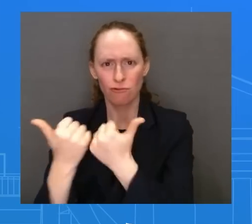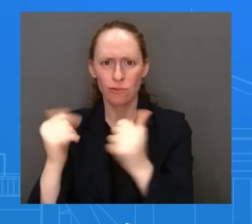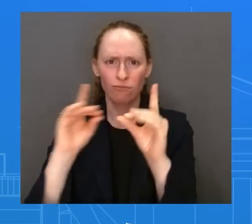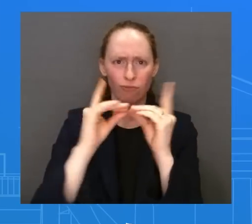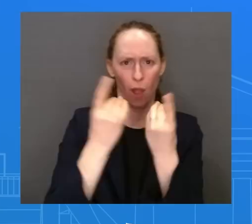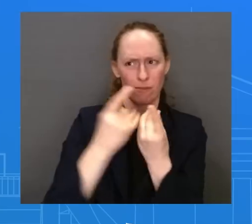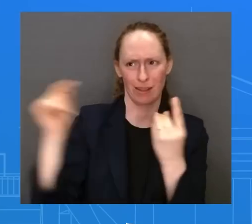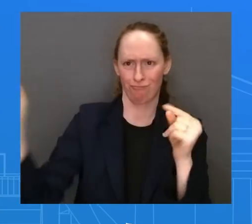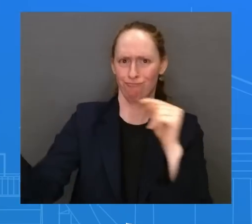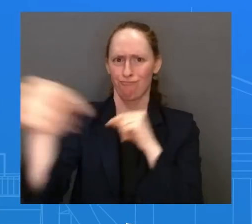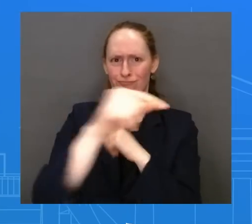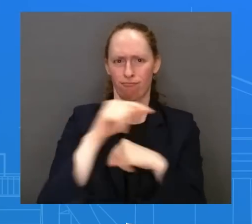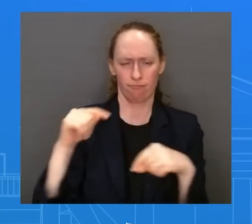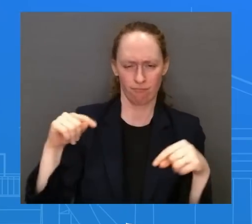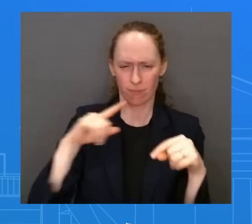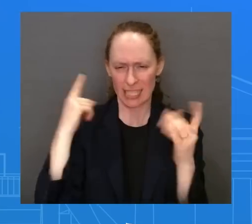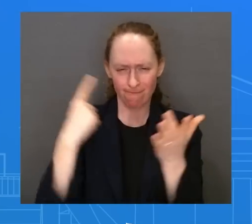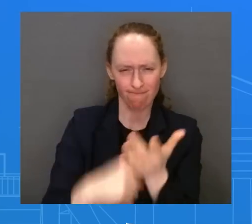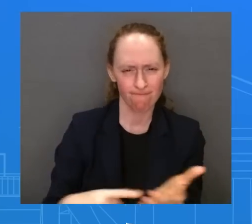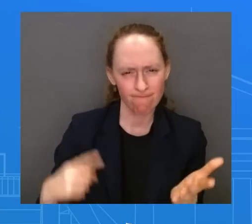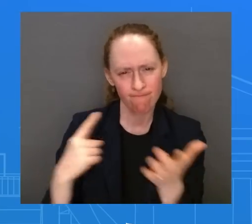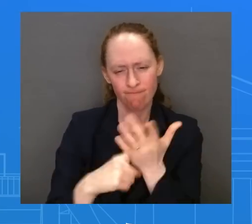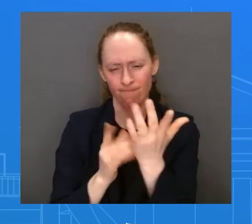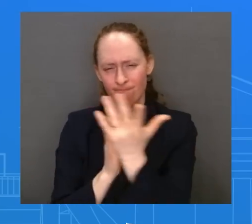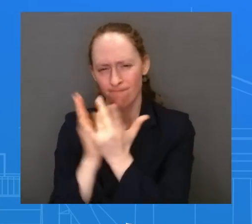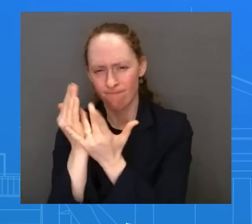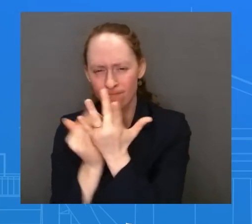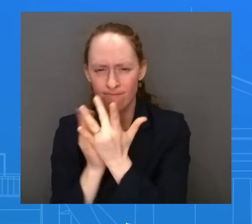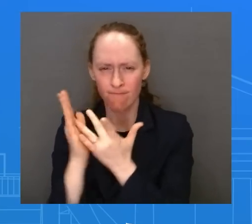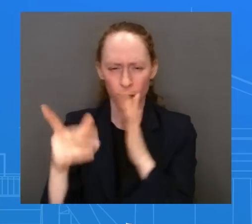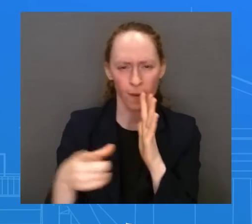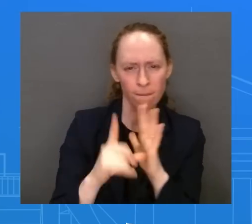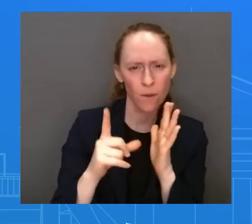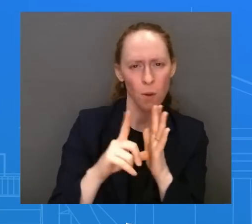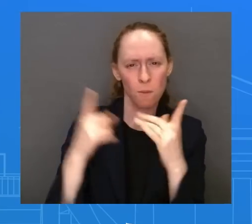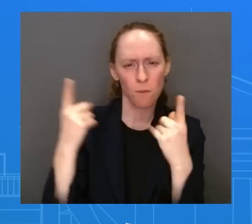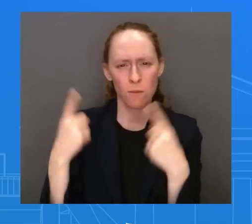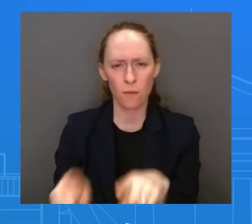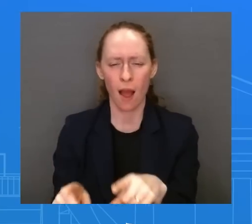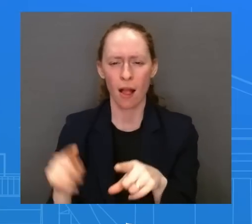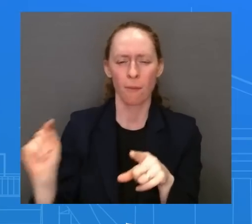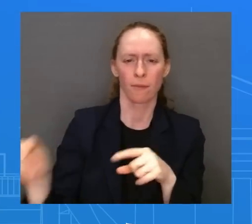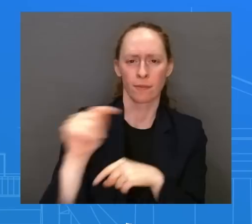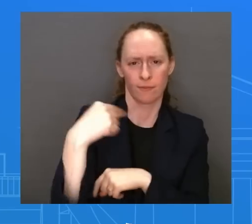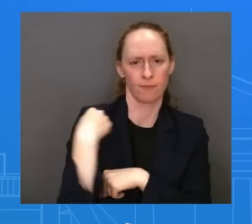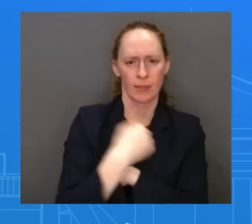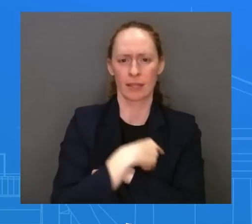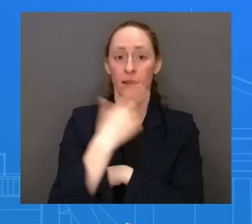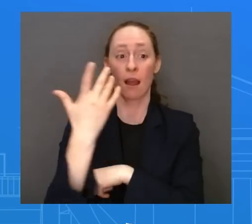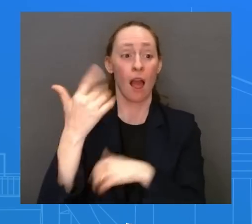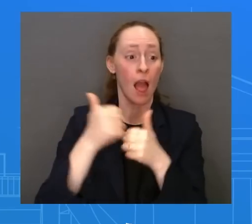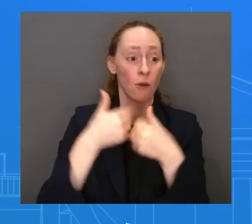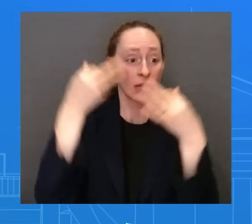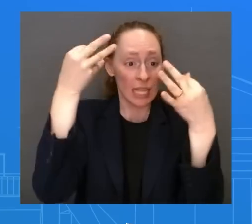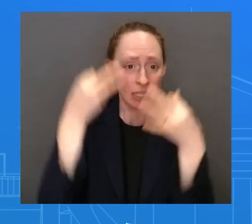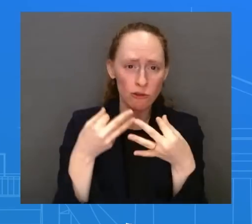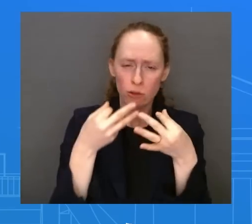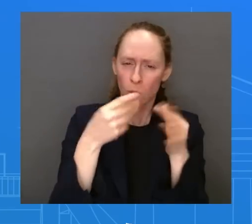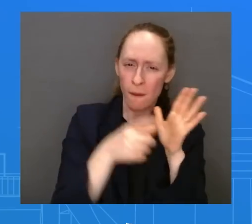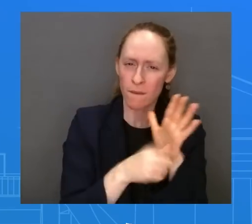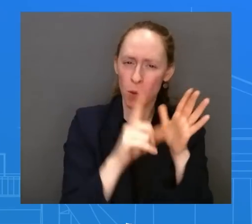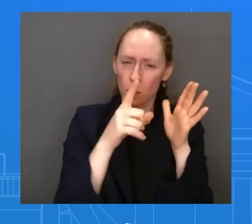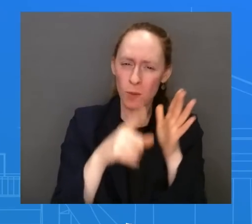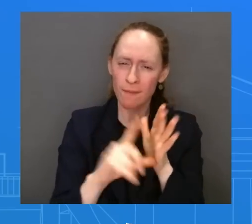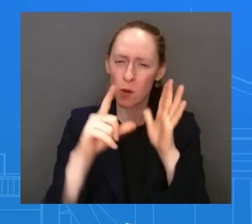each of them examining their decision-making processes as well as how those decisions were executed today